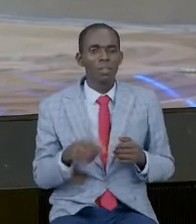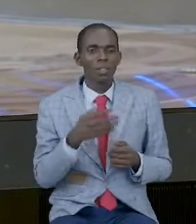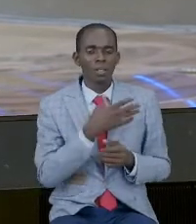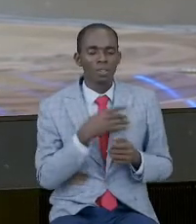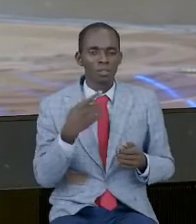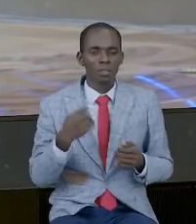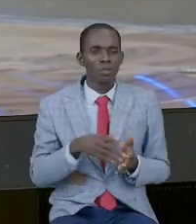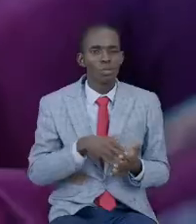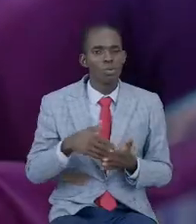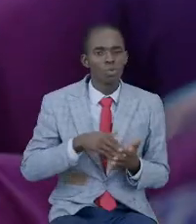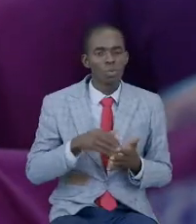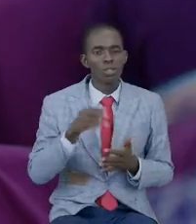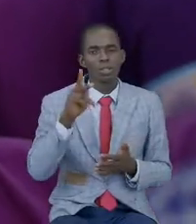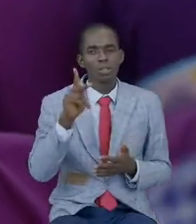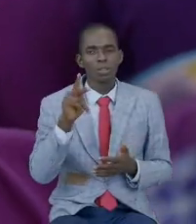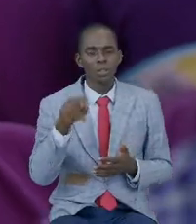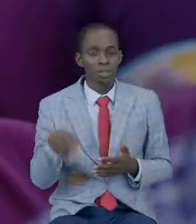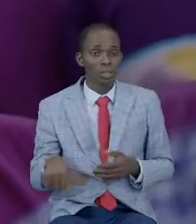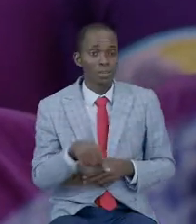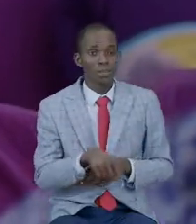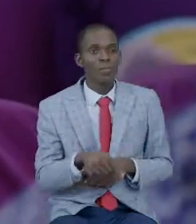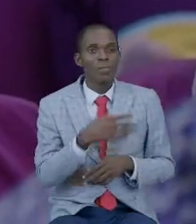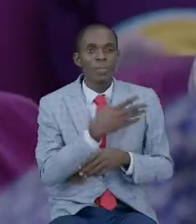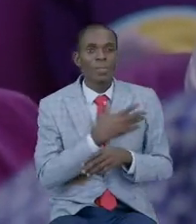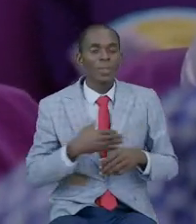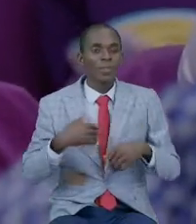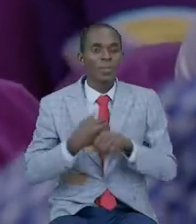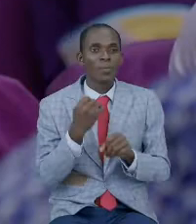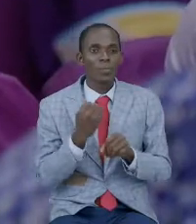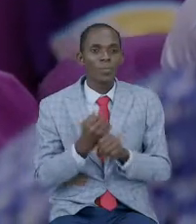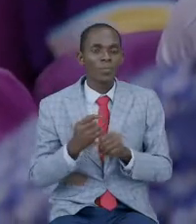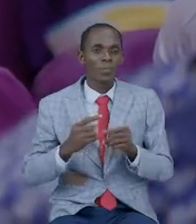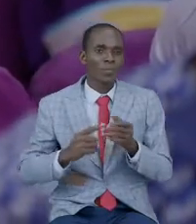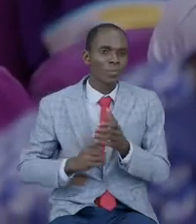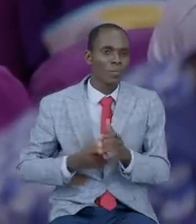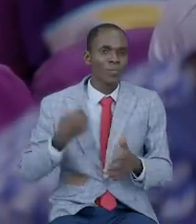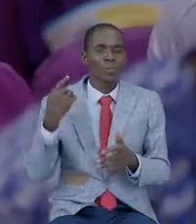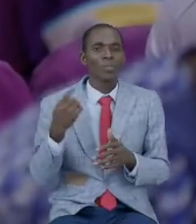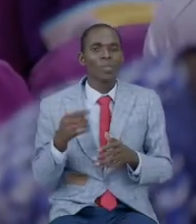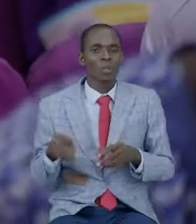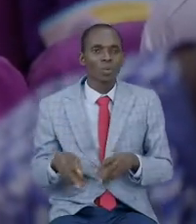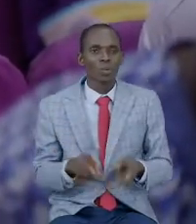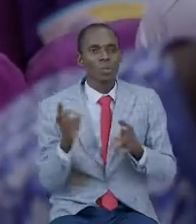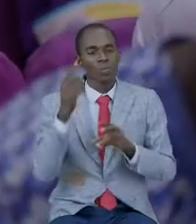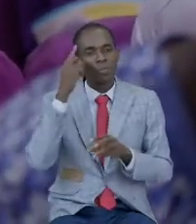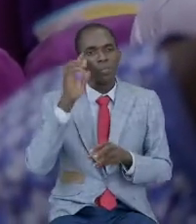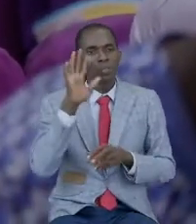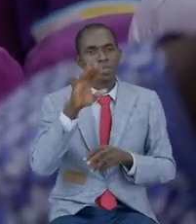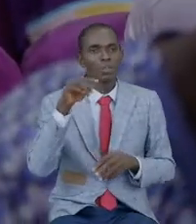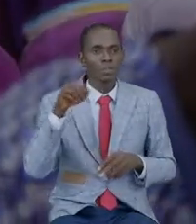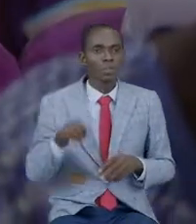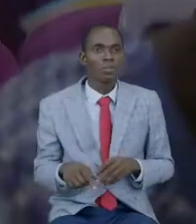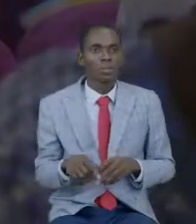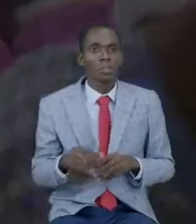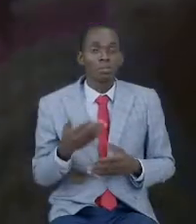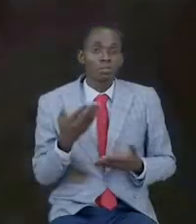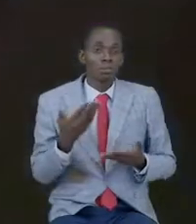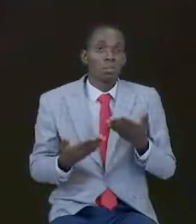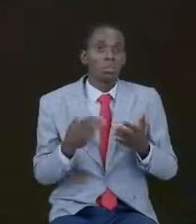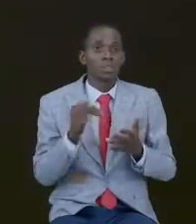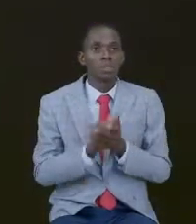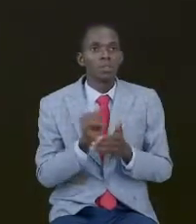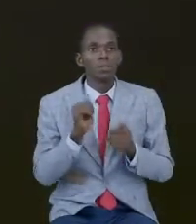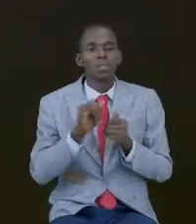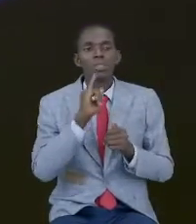and make straight paths for your feet, lest that which is lame be turned out of the